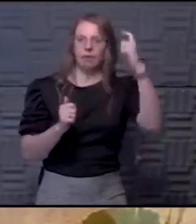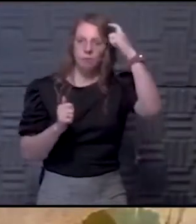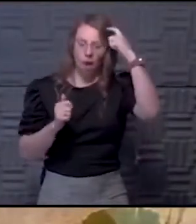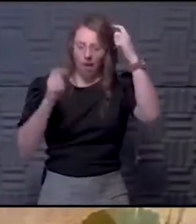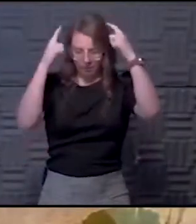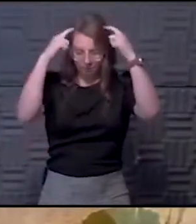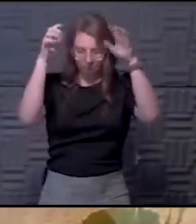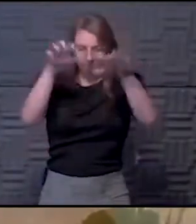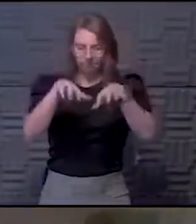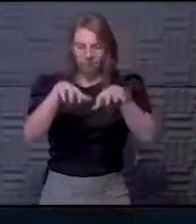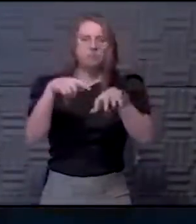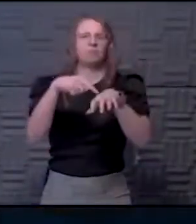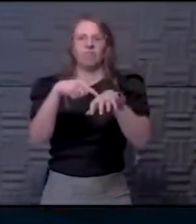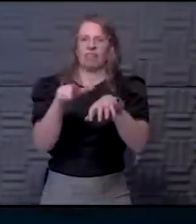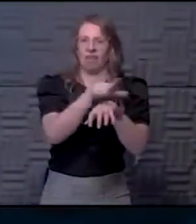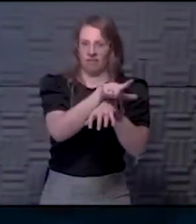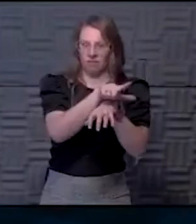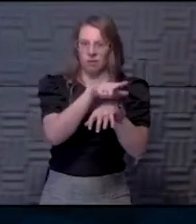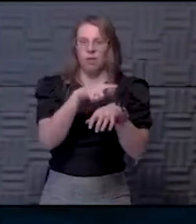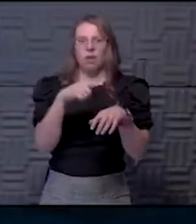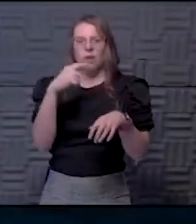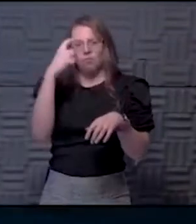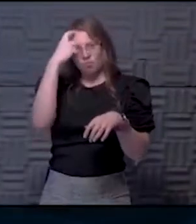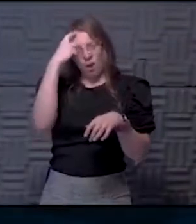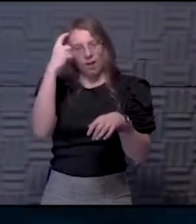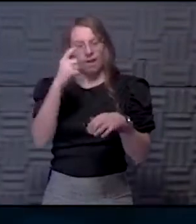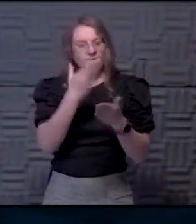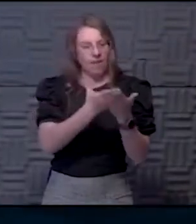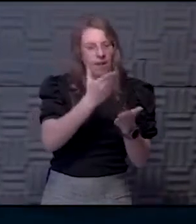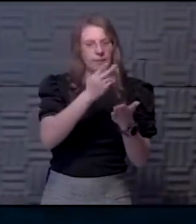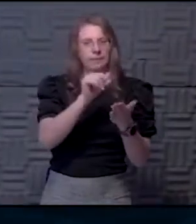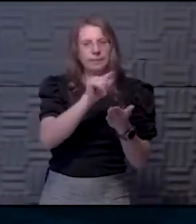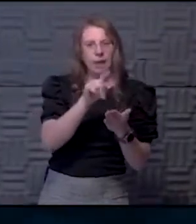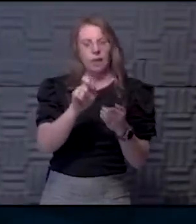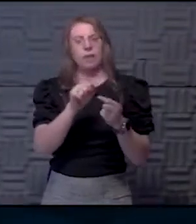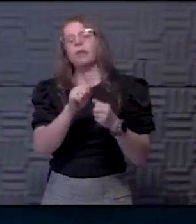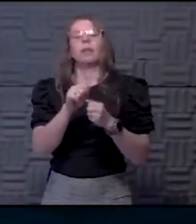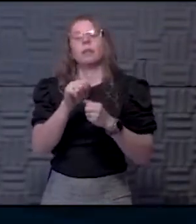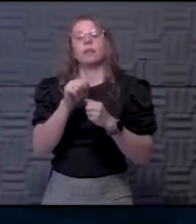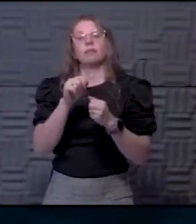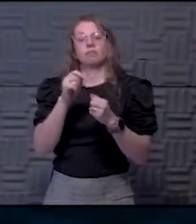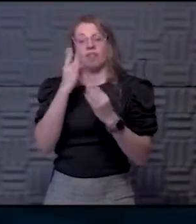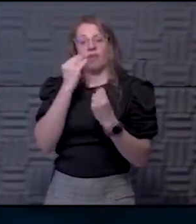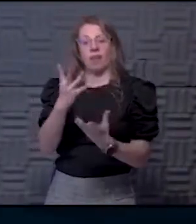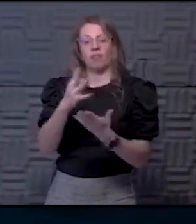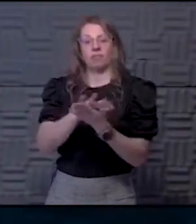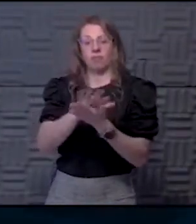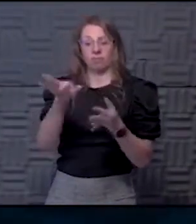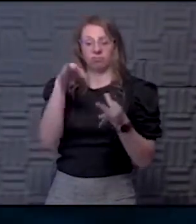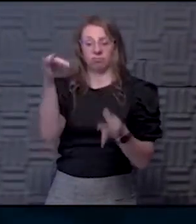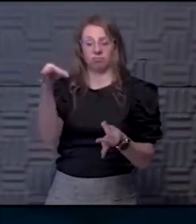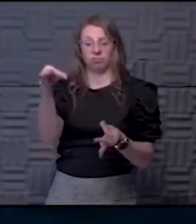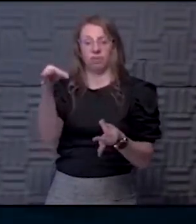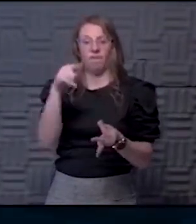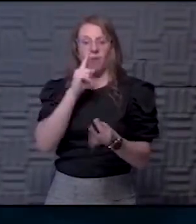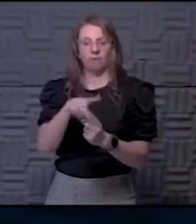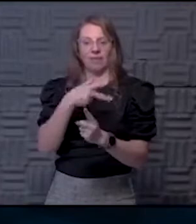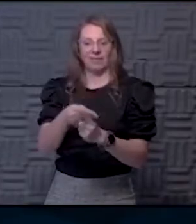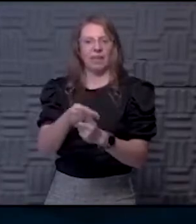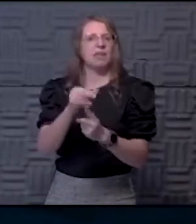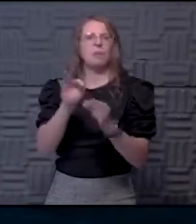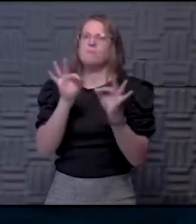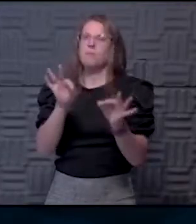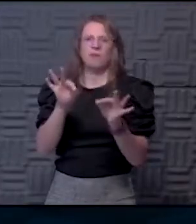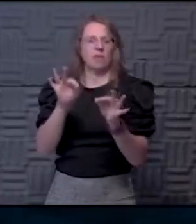fact and data based. And the vaccine information sheets that you're given when you go in and get a vaccine are a perfect example of